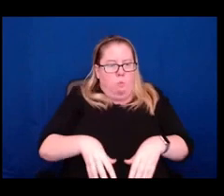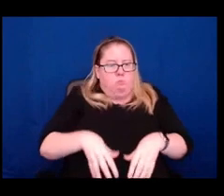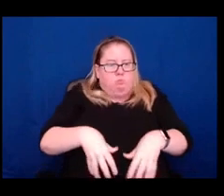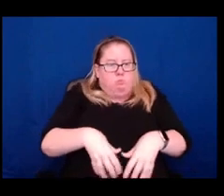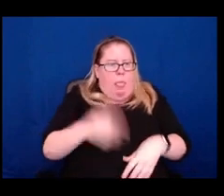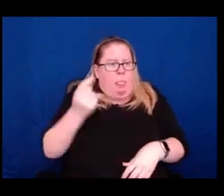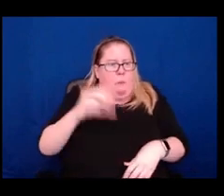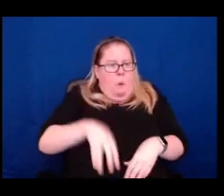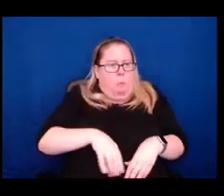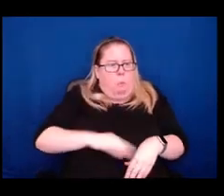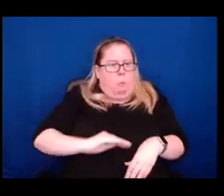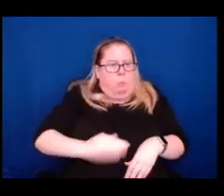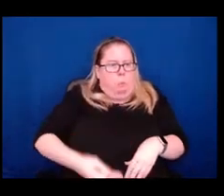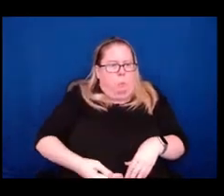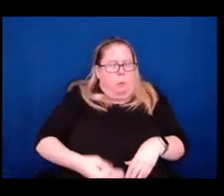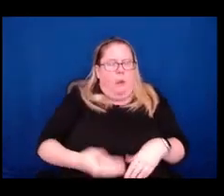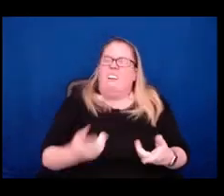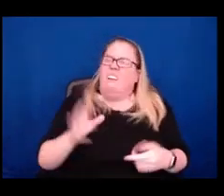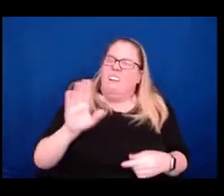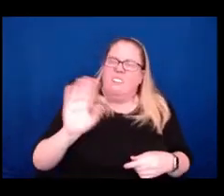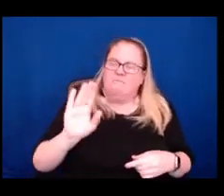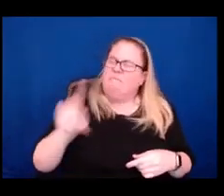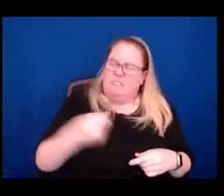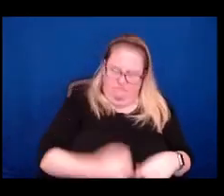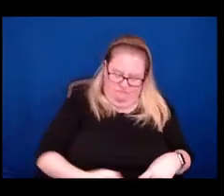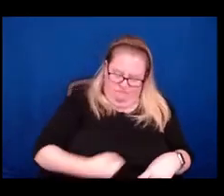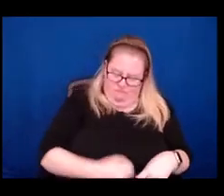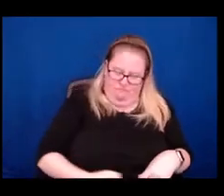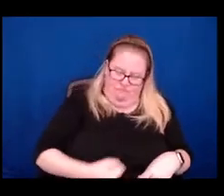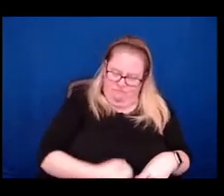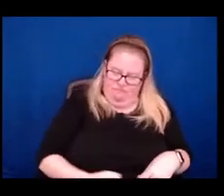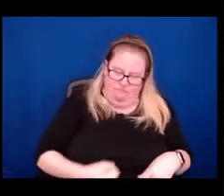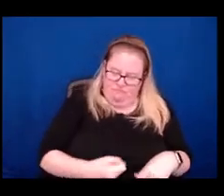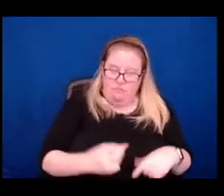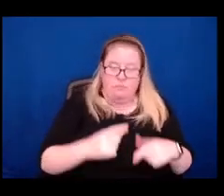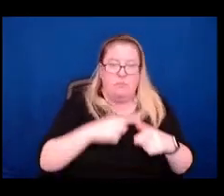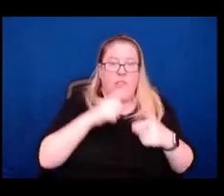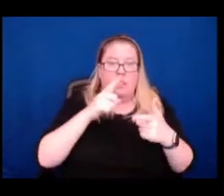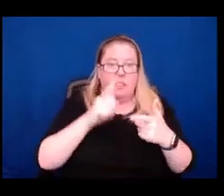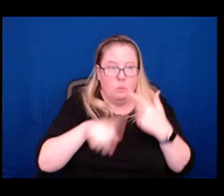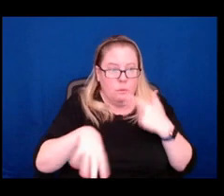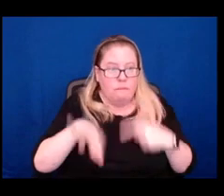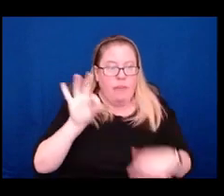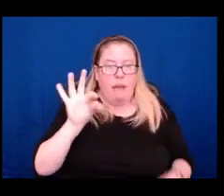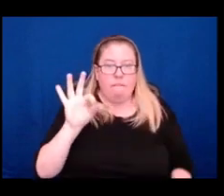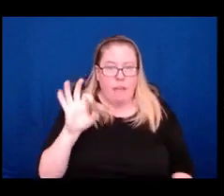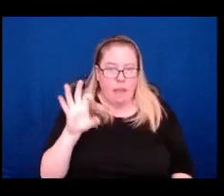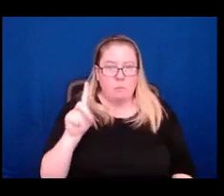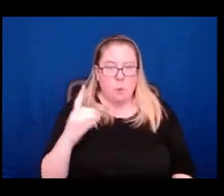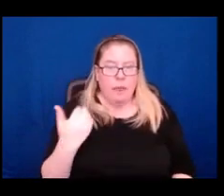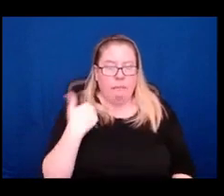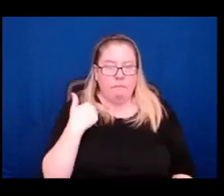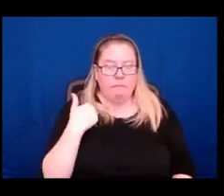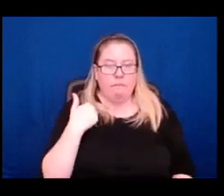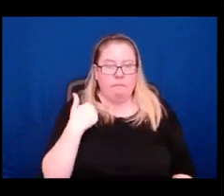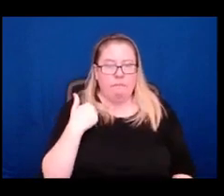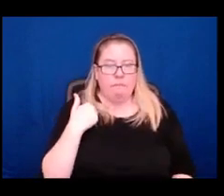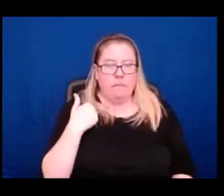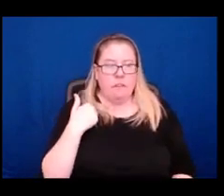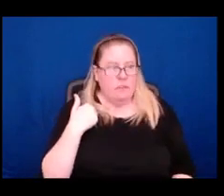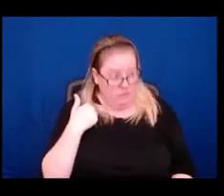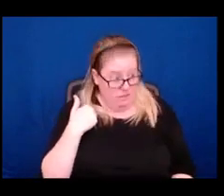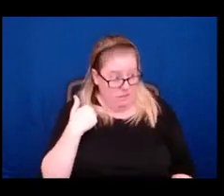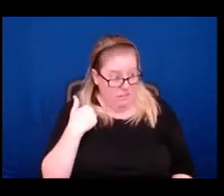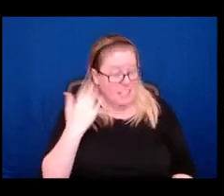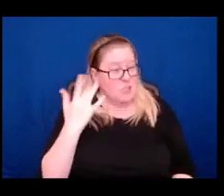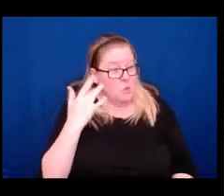pooch. And then she said, you know, we'll have to do an ultrasound. And then after that, we discovered that it was fibroids. And I